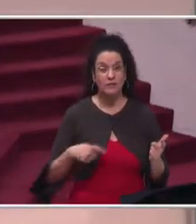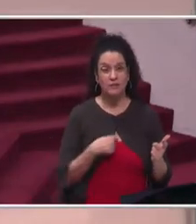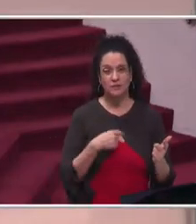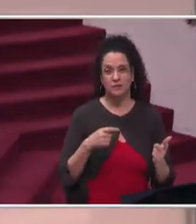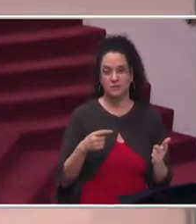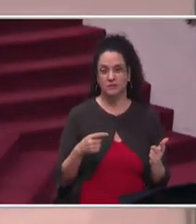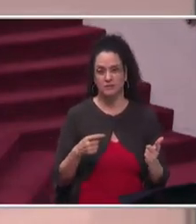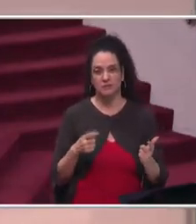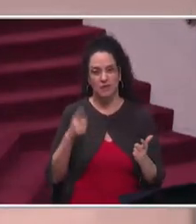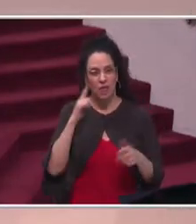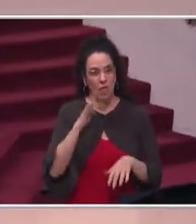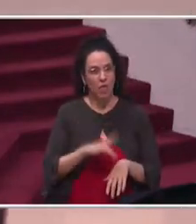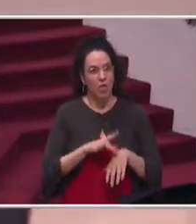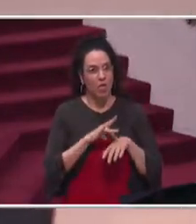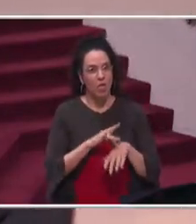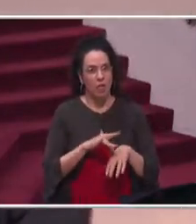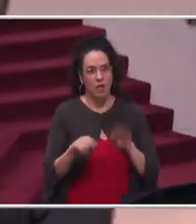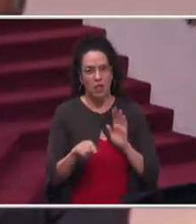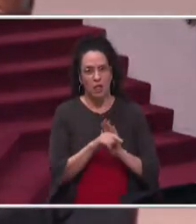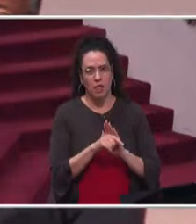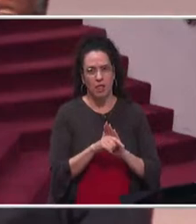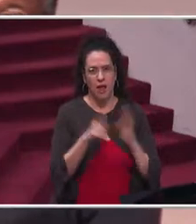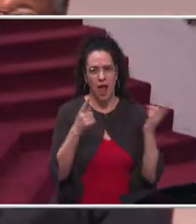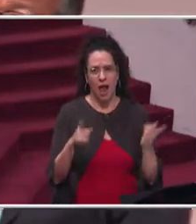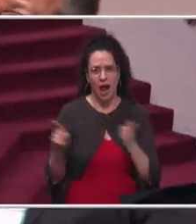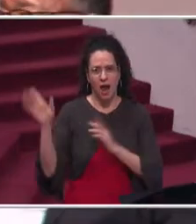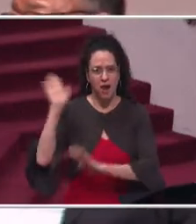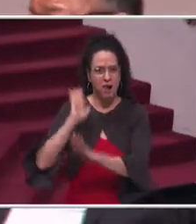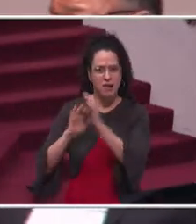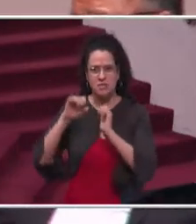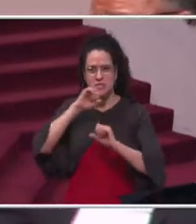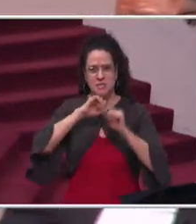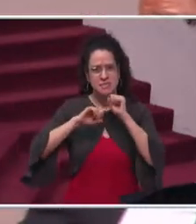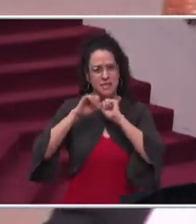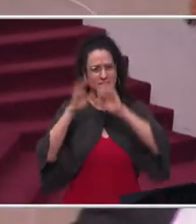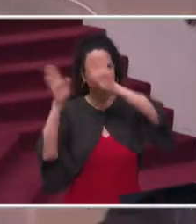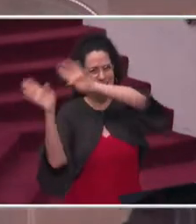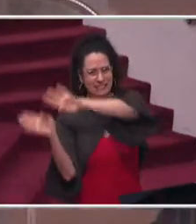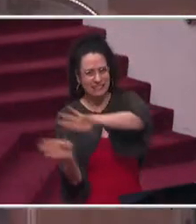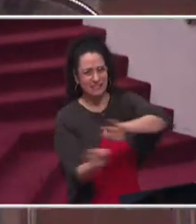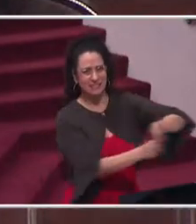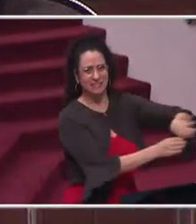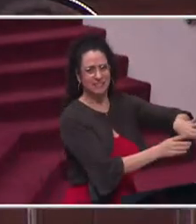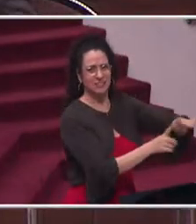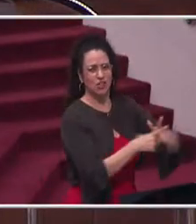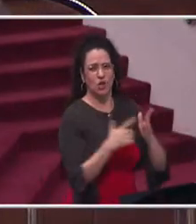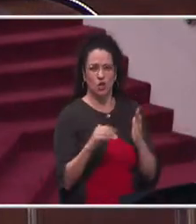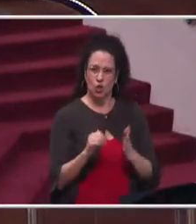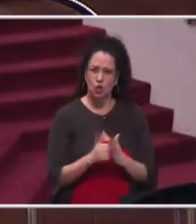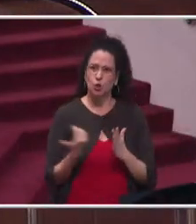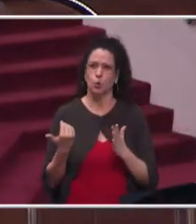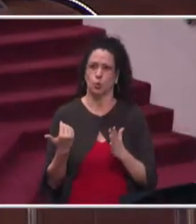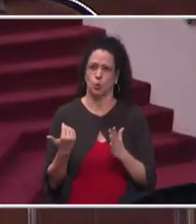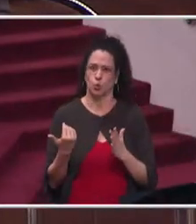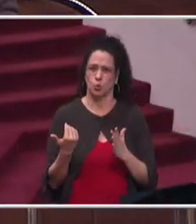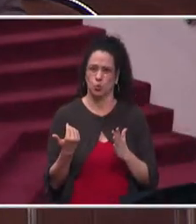leave things behind us and turn and begin a new chapter. Allow this year to be a year of great